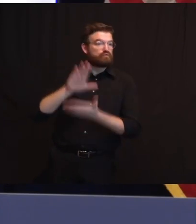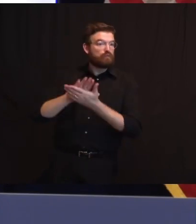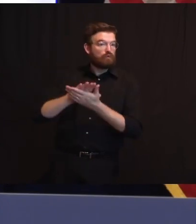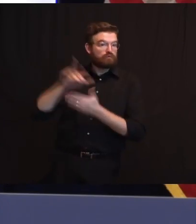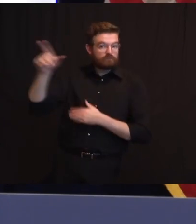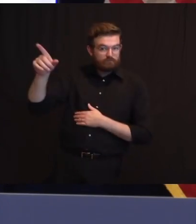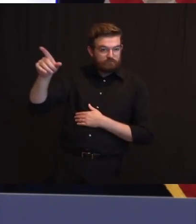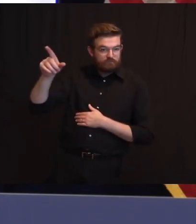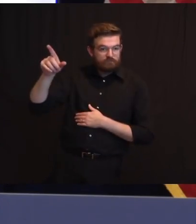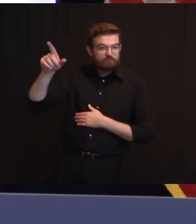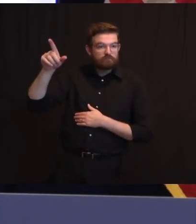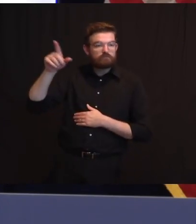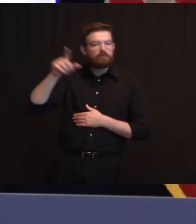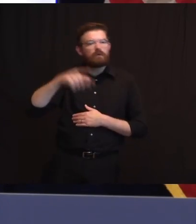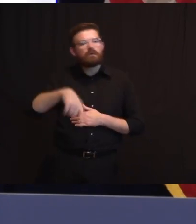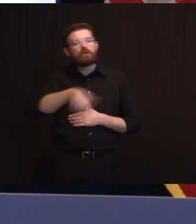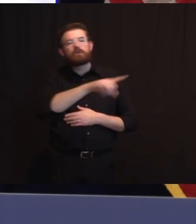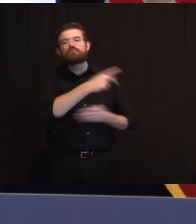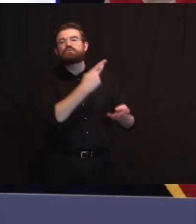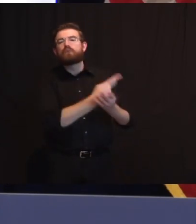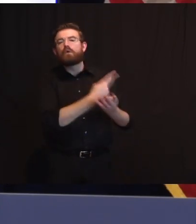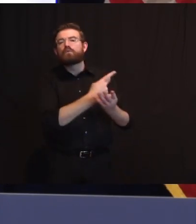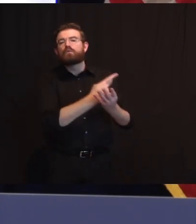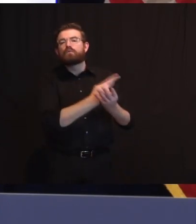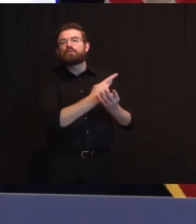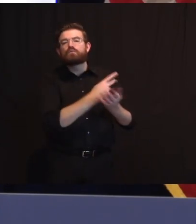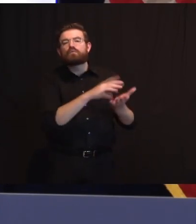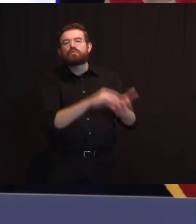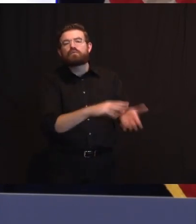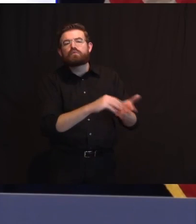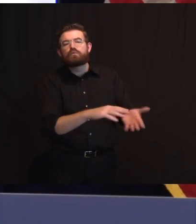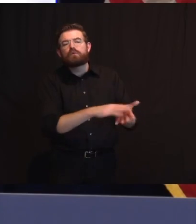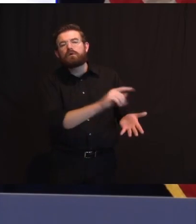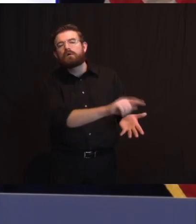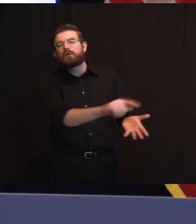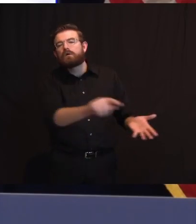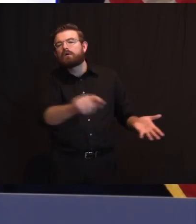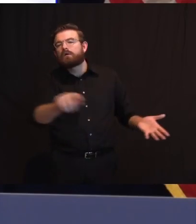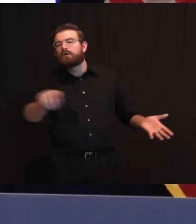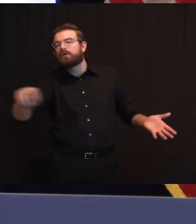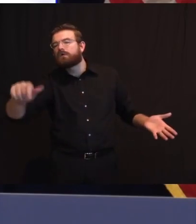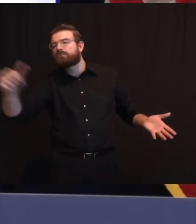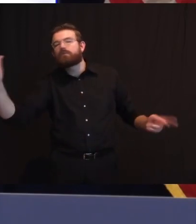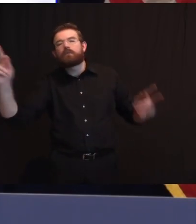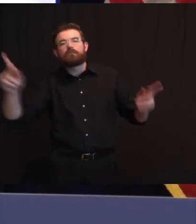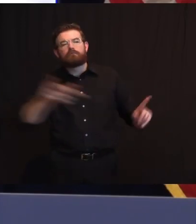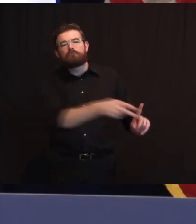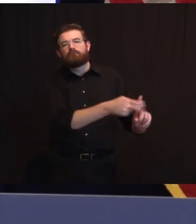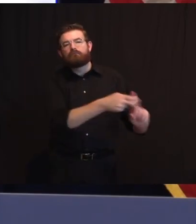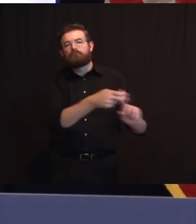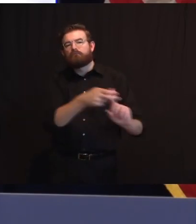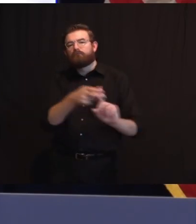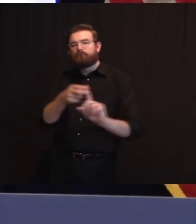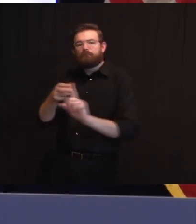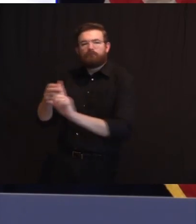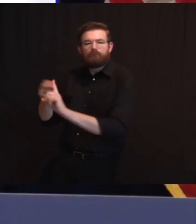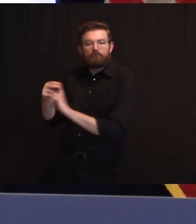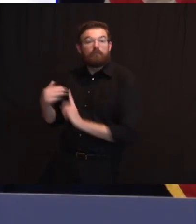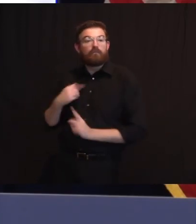graduate program and their alumni. Currently, there are 1,092 contact tracers working in the